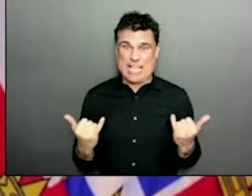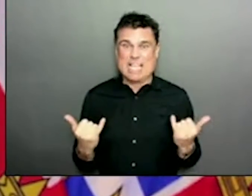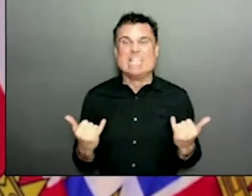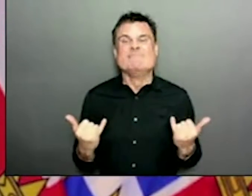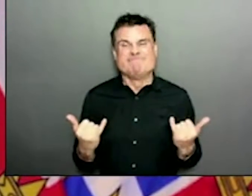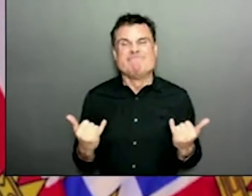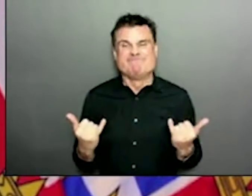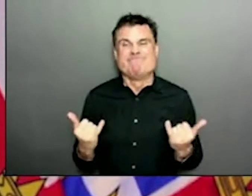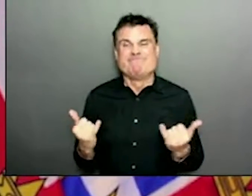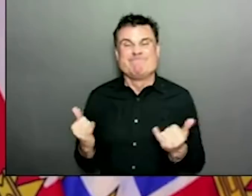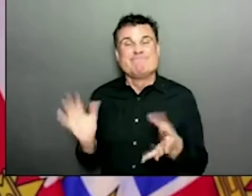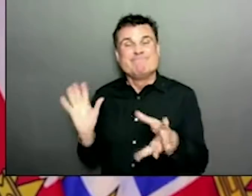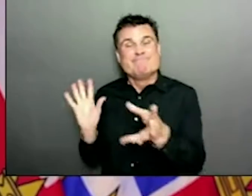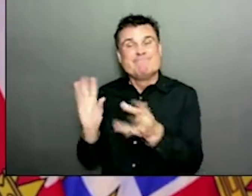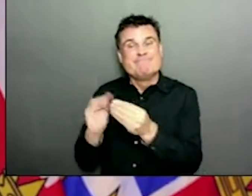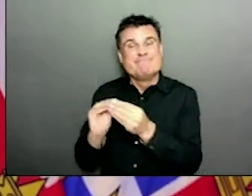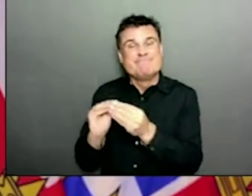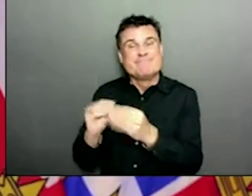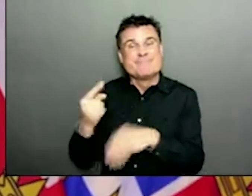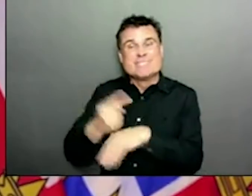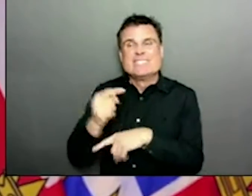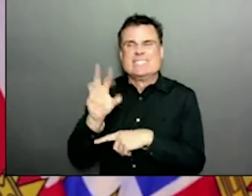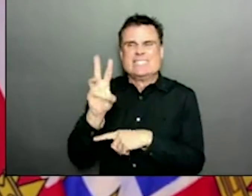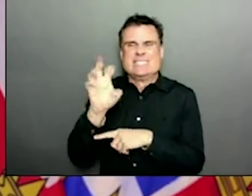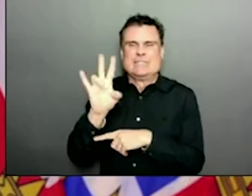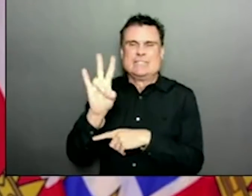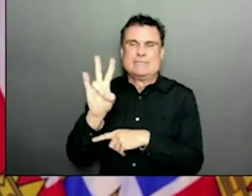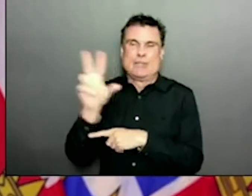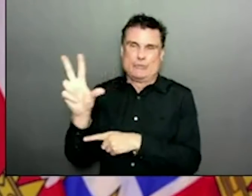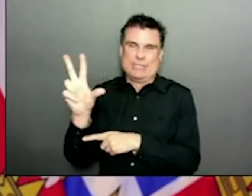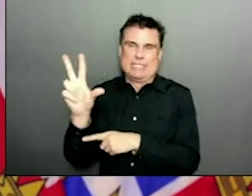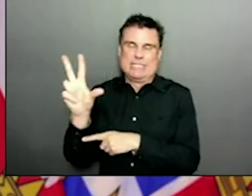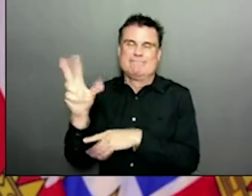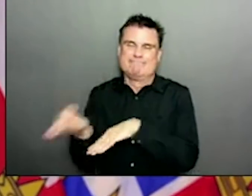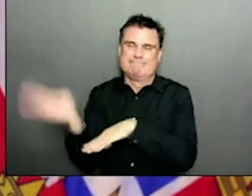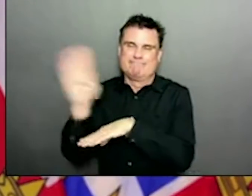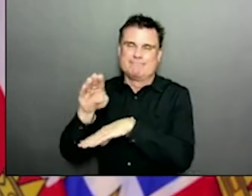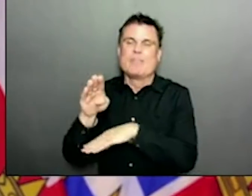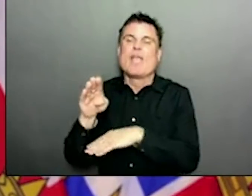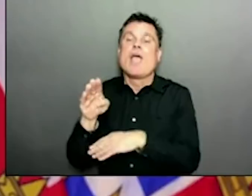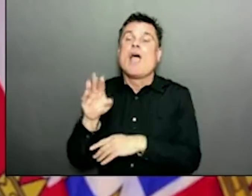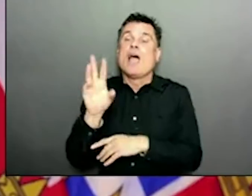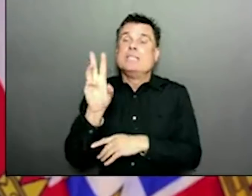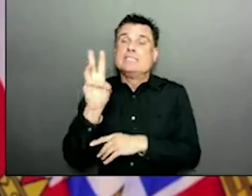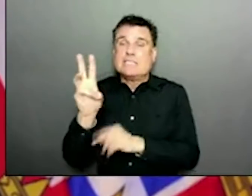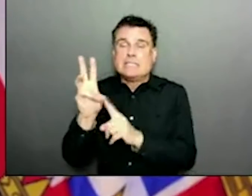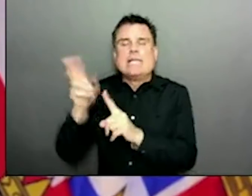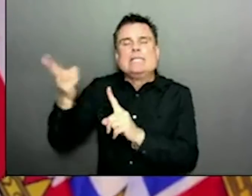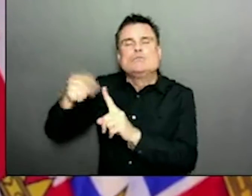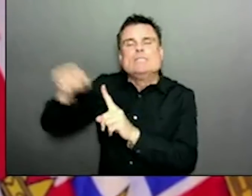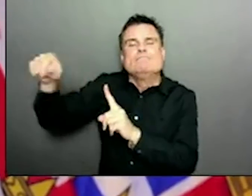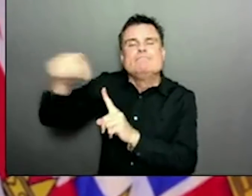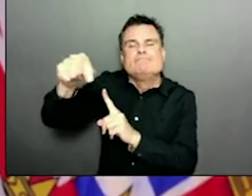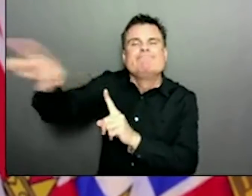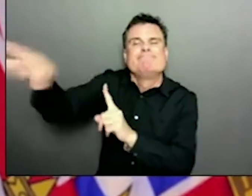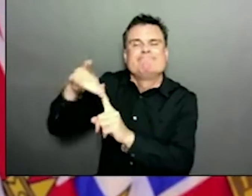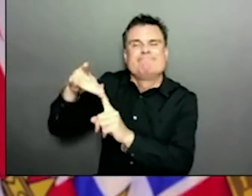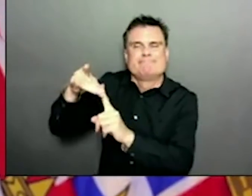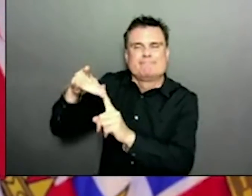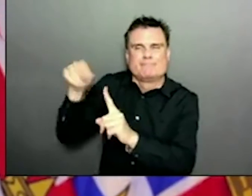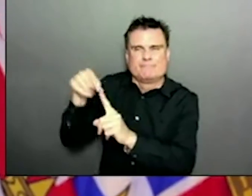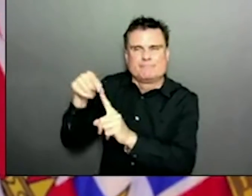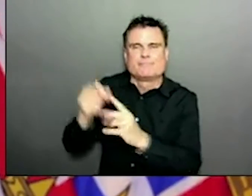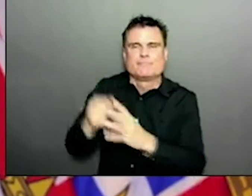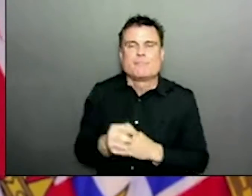of COVID-19 in BC, including 6 epidemiologically linked cases, bringing our total number of people diagnosed